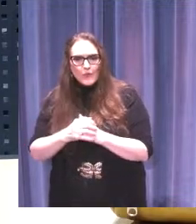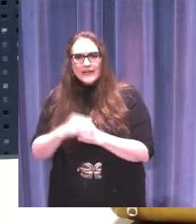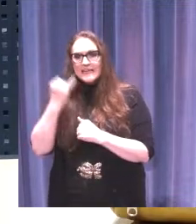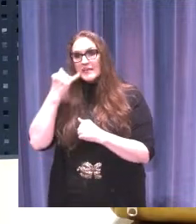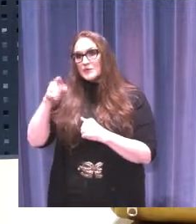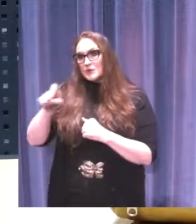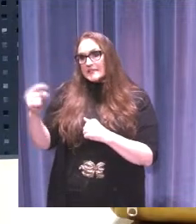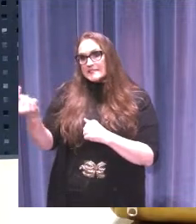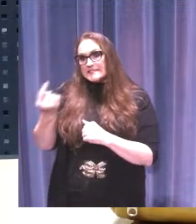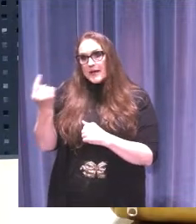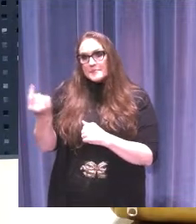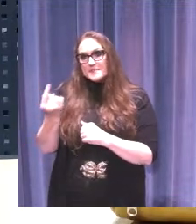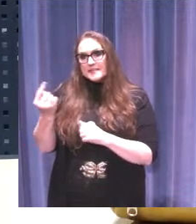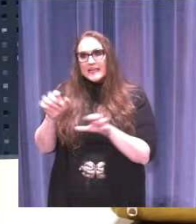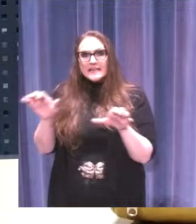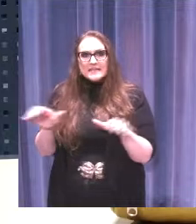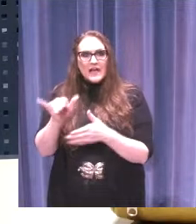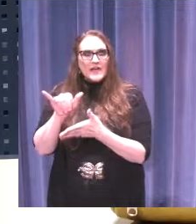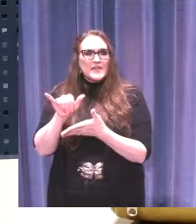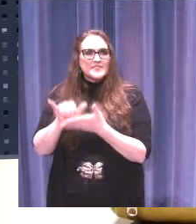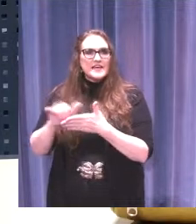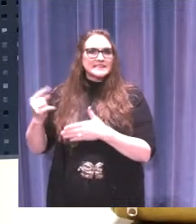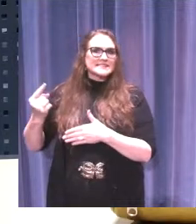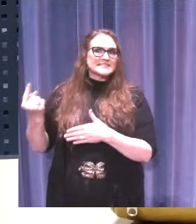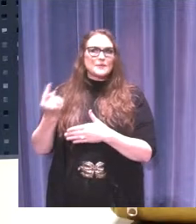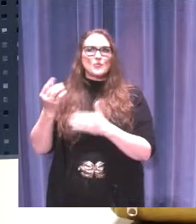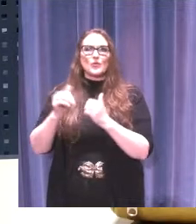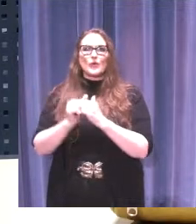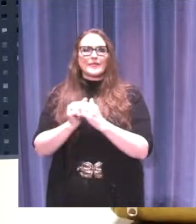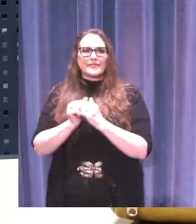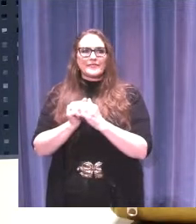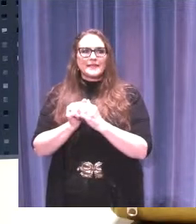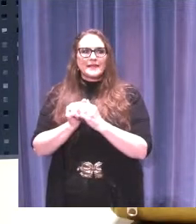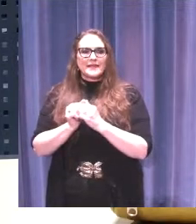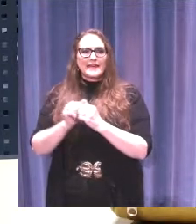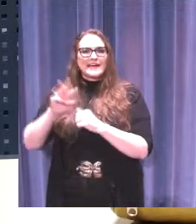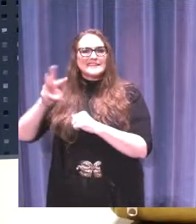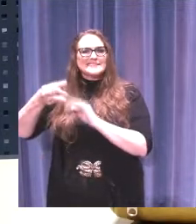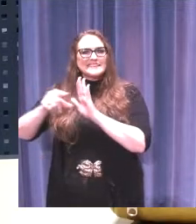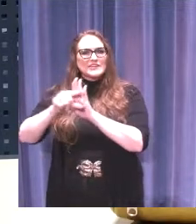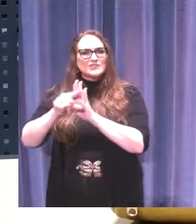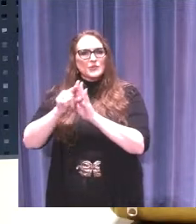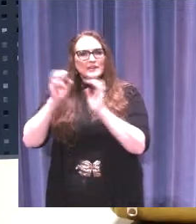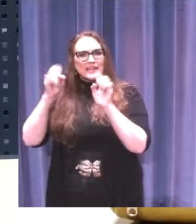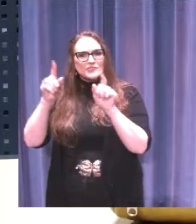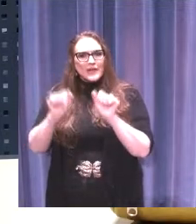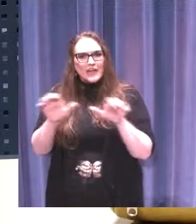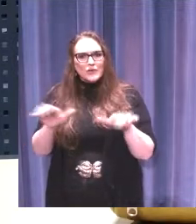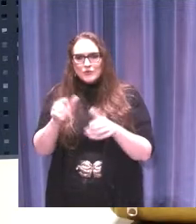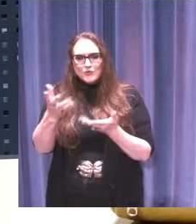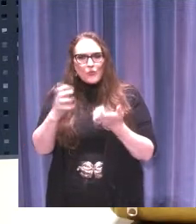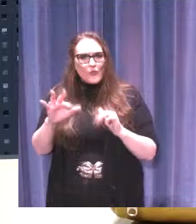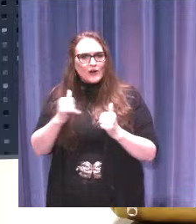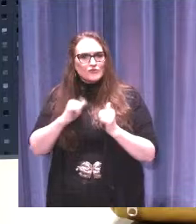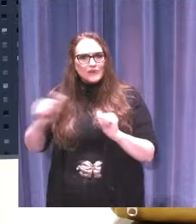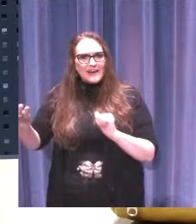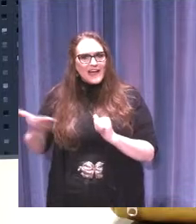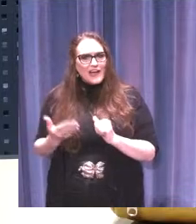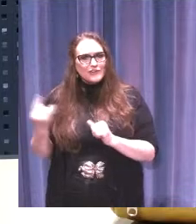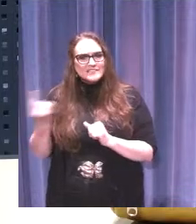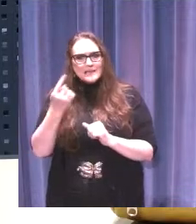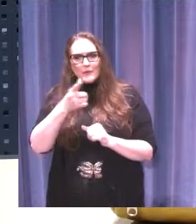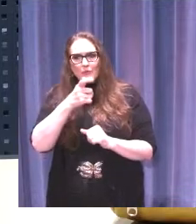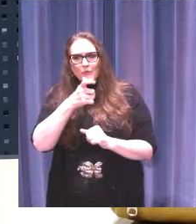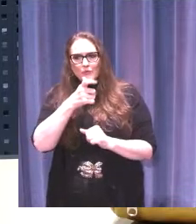need something done that someone with a 6th grade education could do, you don't want to try to hire someone